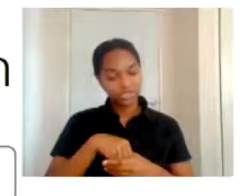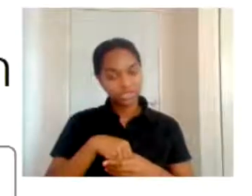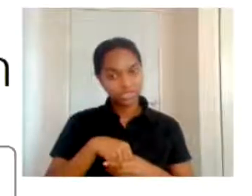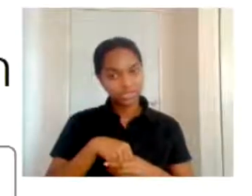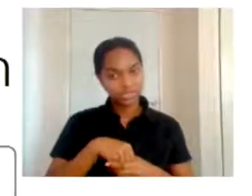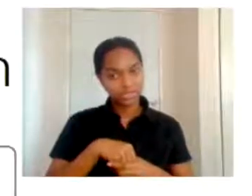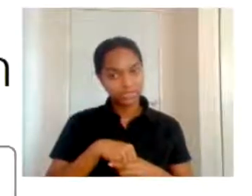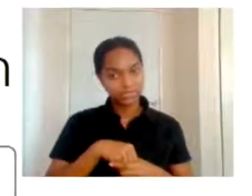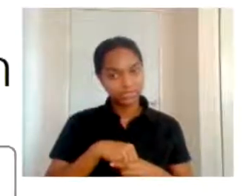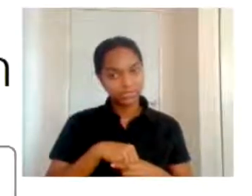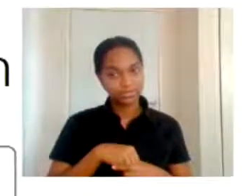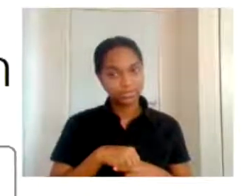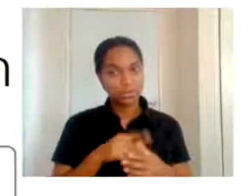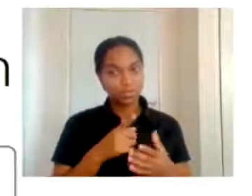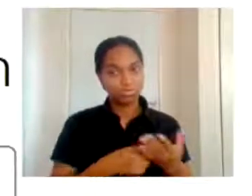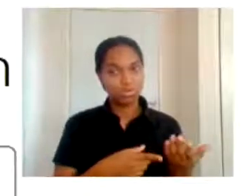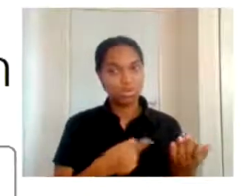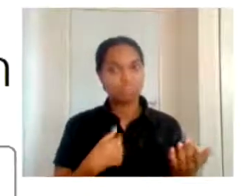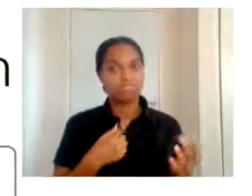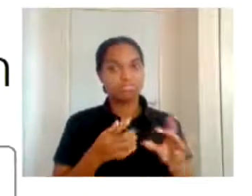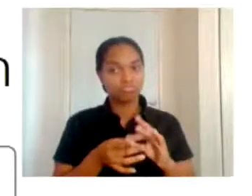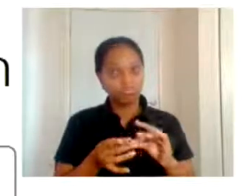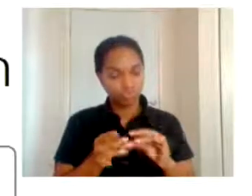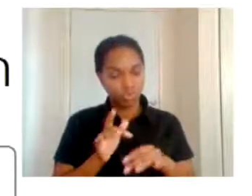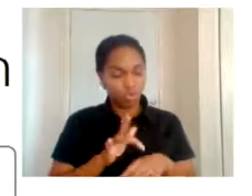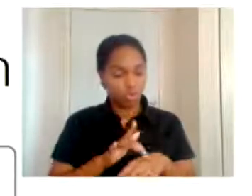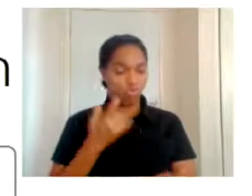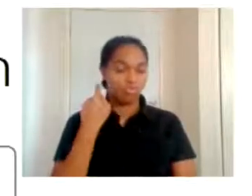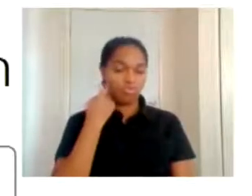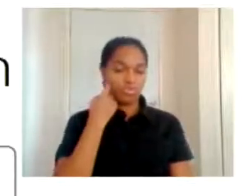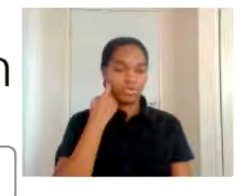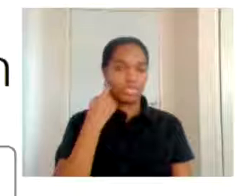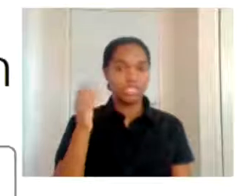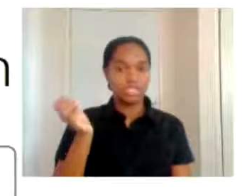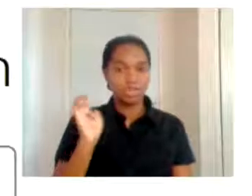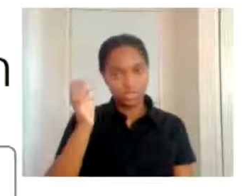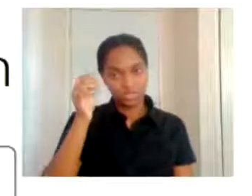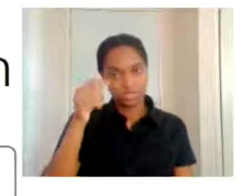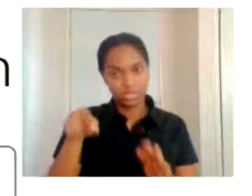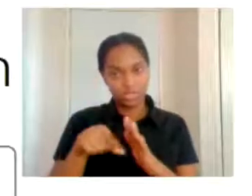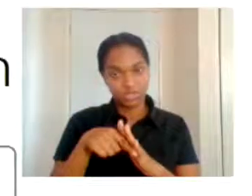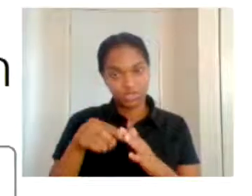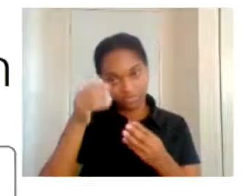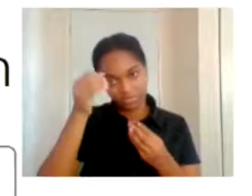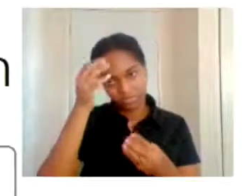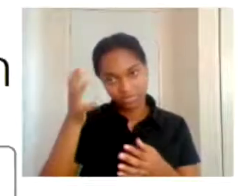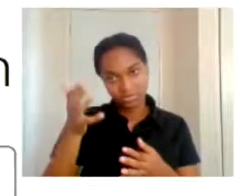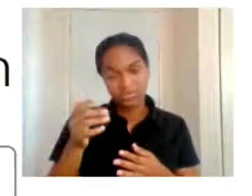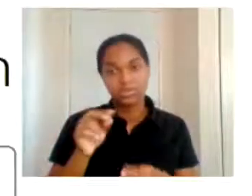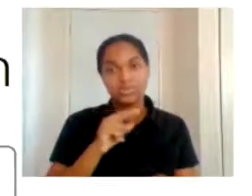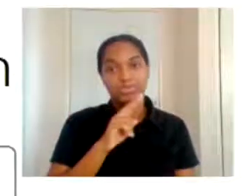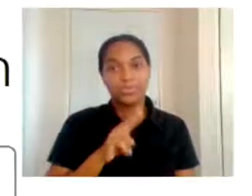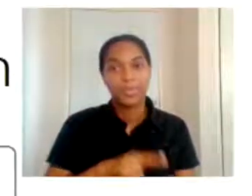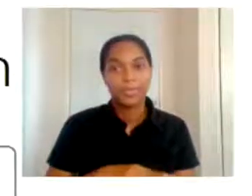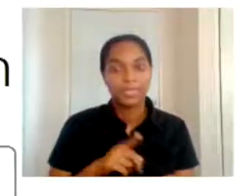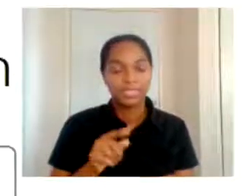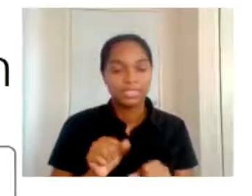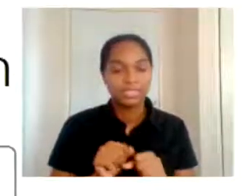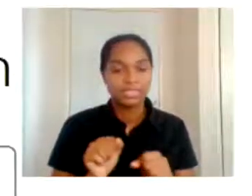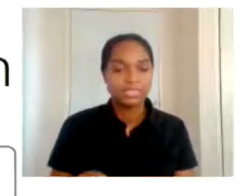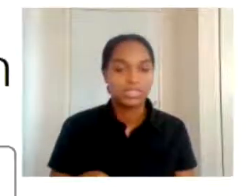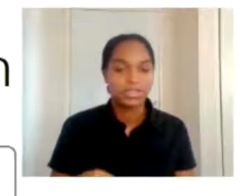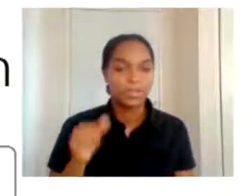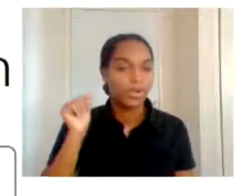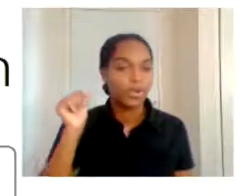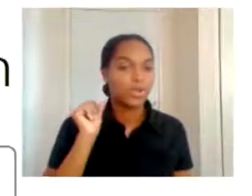said earlier, the emergency alert information, the dash deck, not only it triggered the system, the audio and